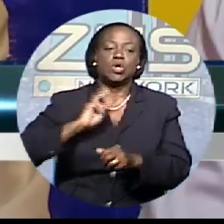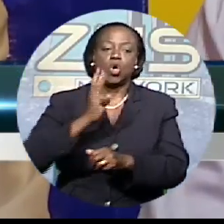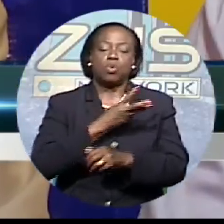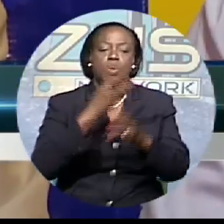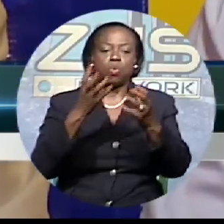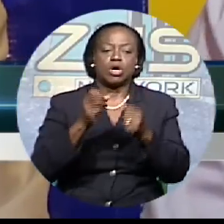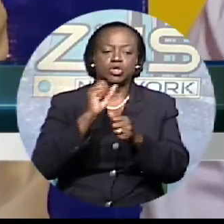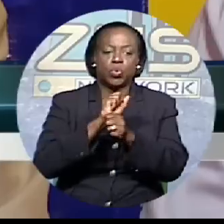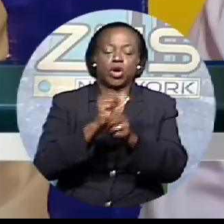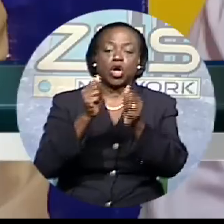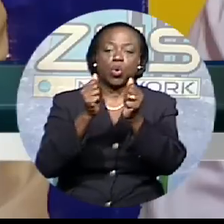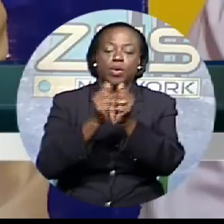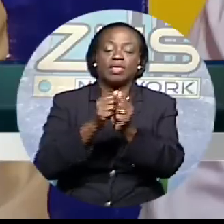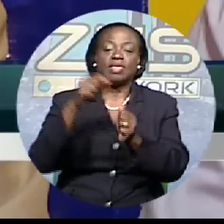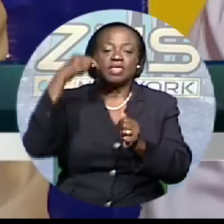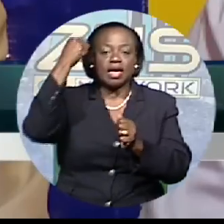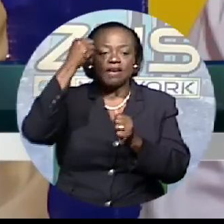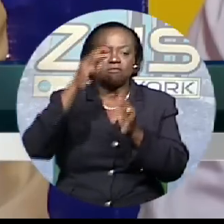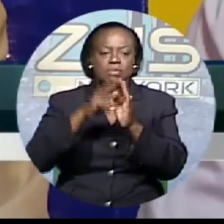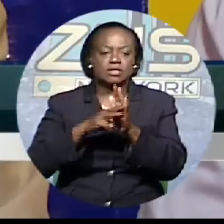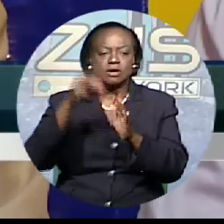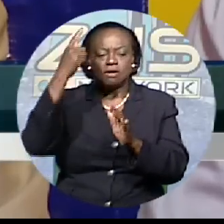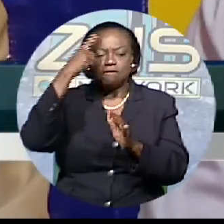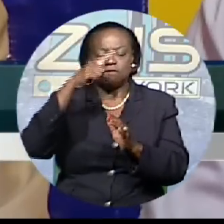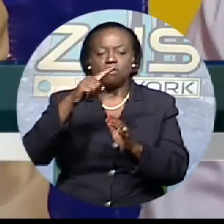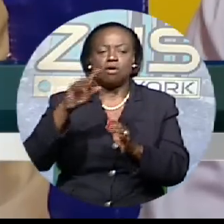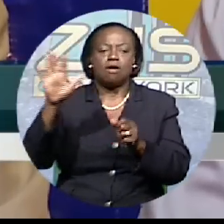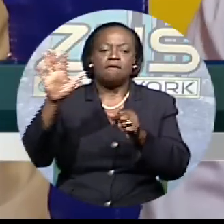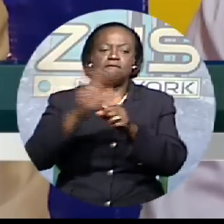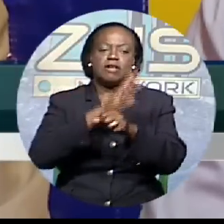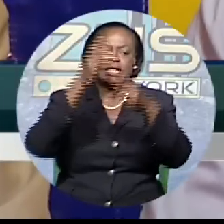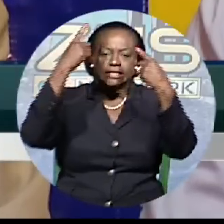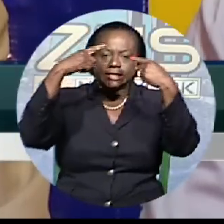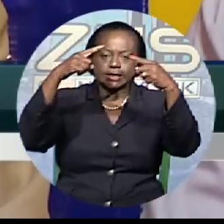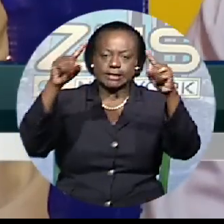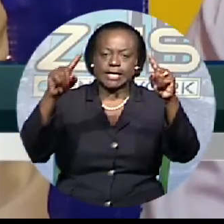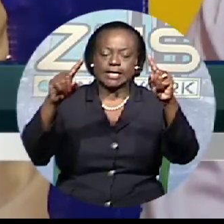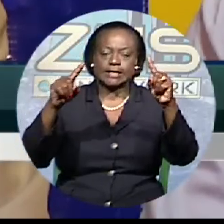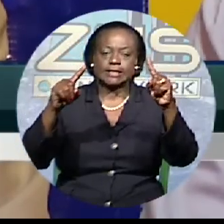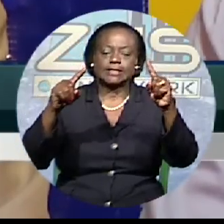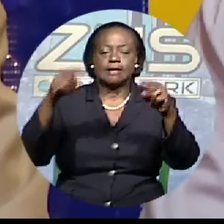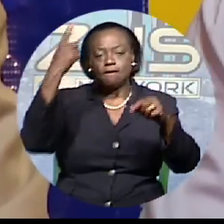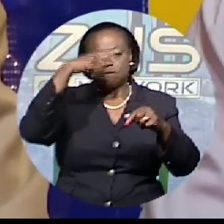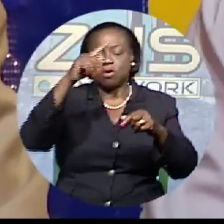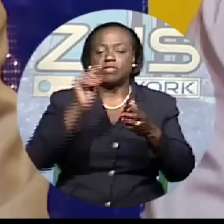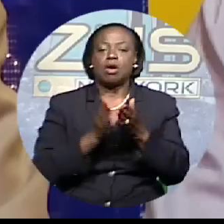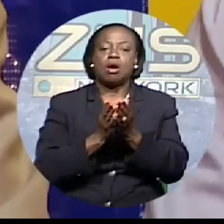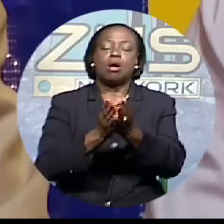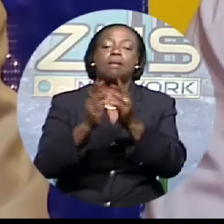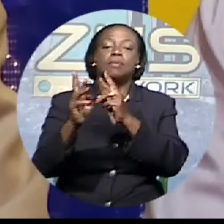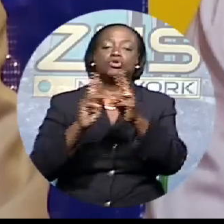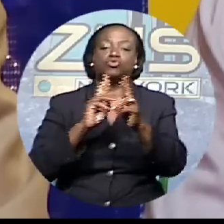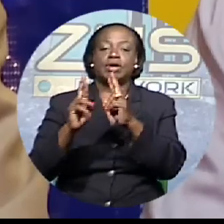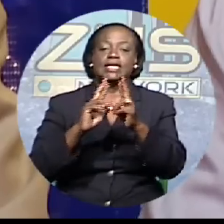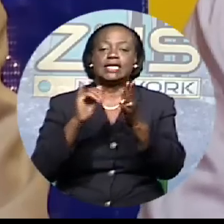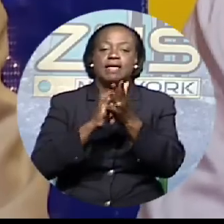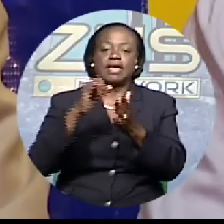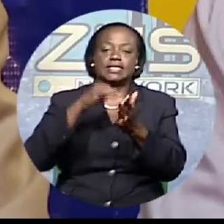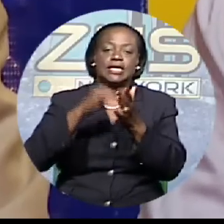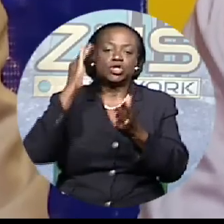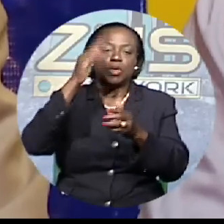to assure full success of Regatta and to ensure success where it enables to continue to grow and